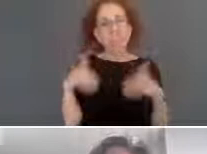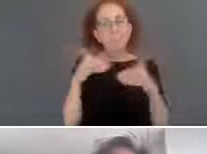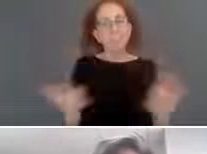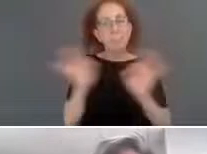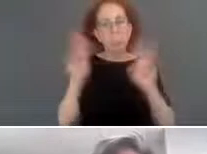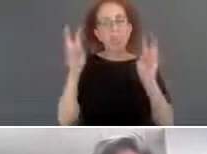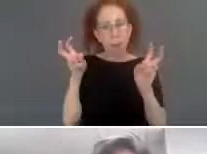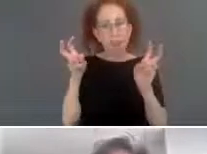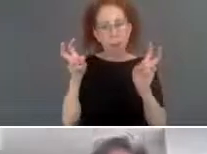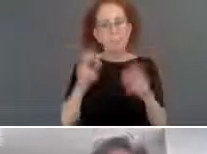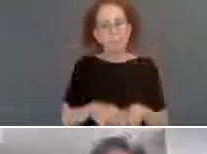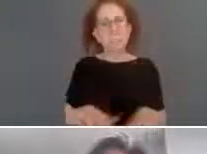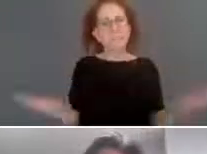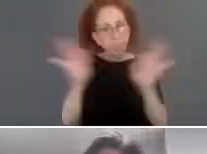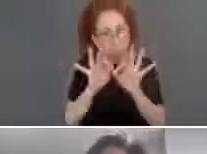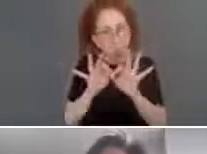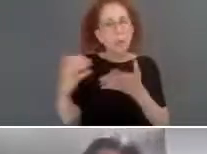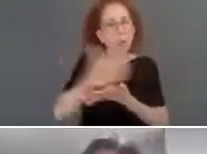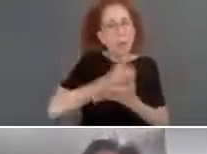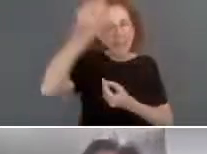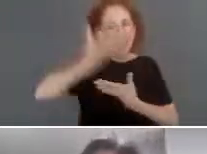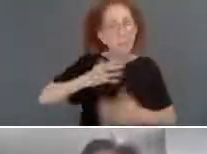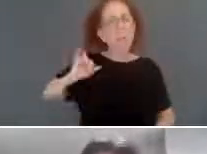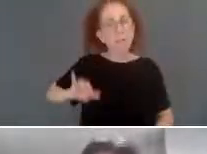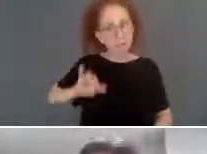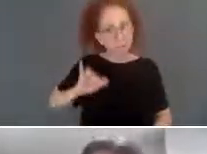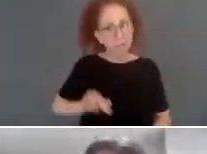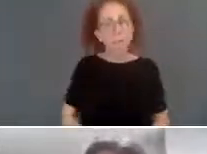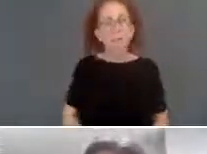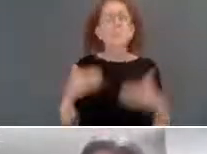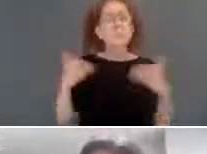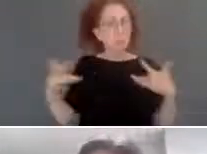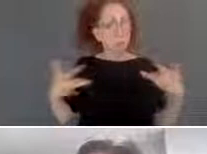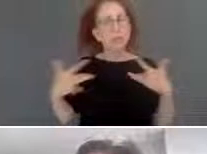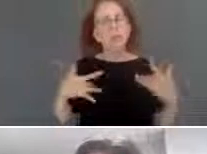topic, and it's really important to get all the information we can because it is concerning.